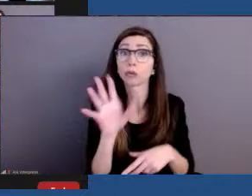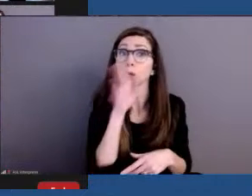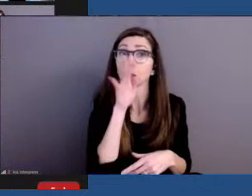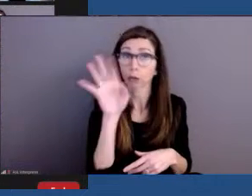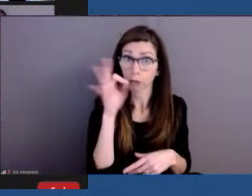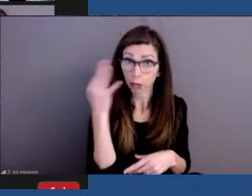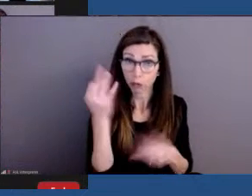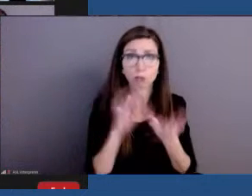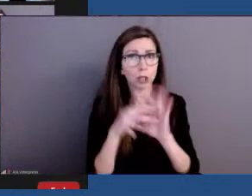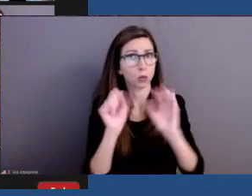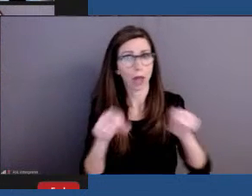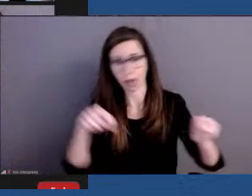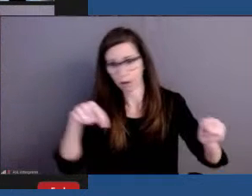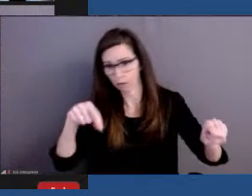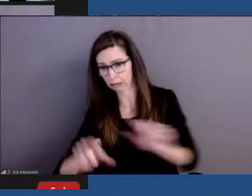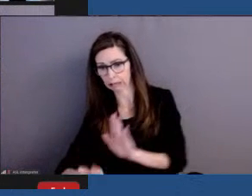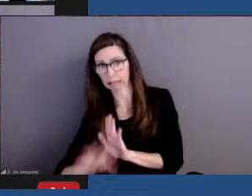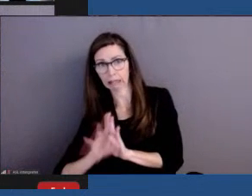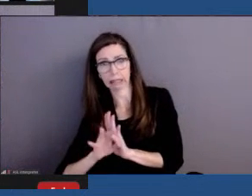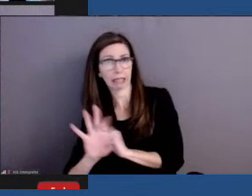English.